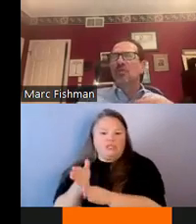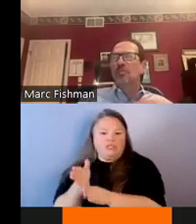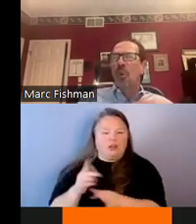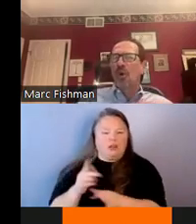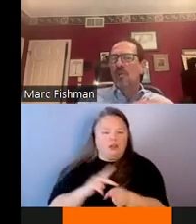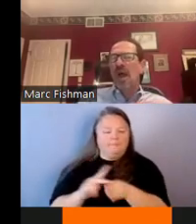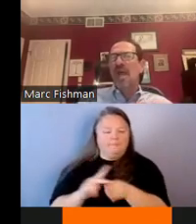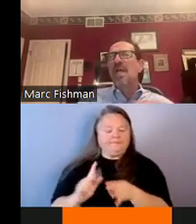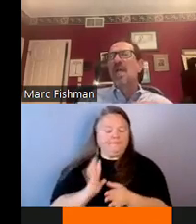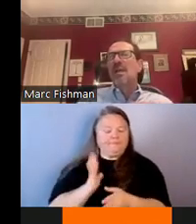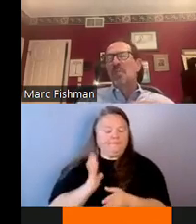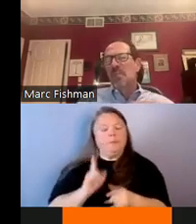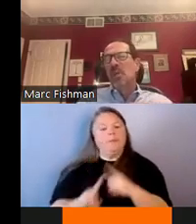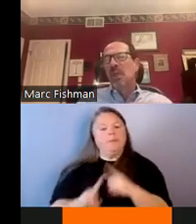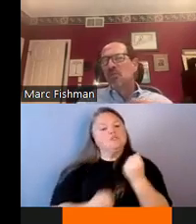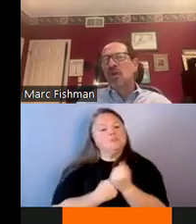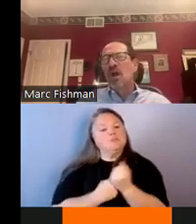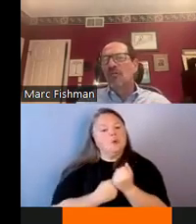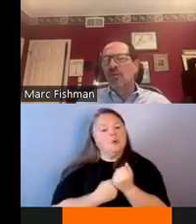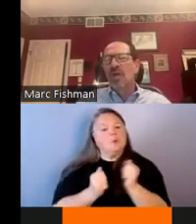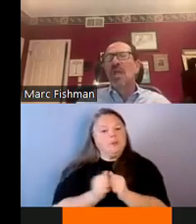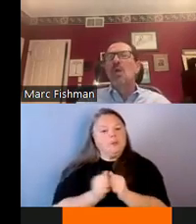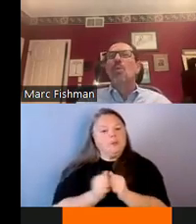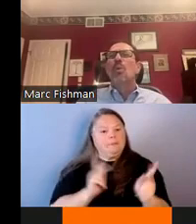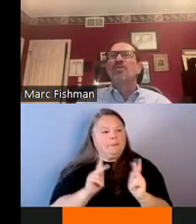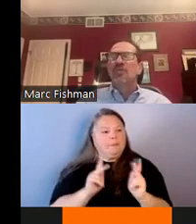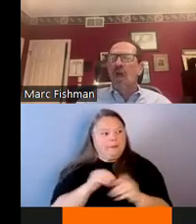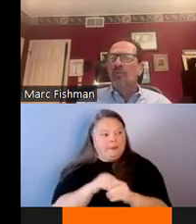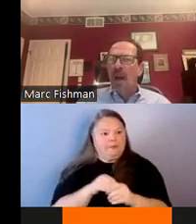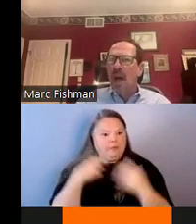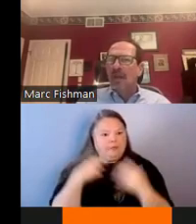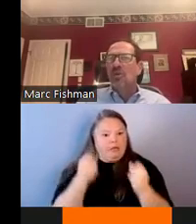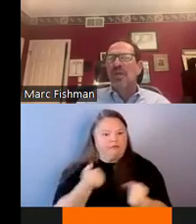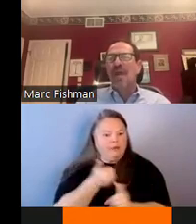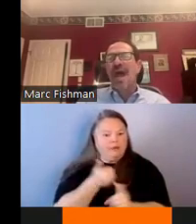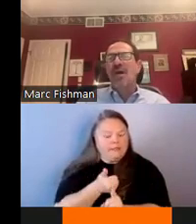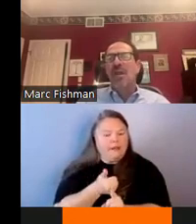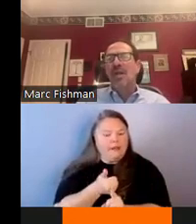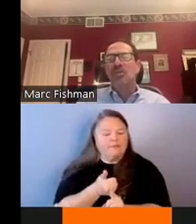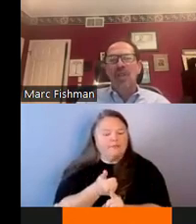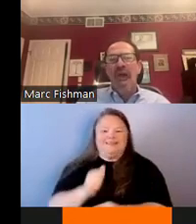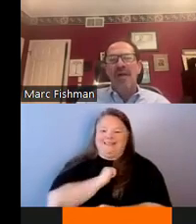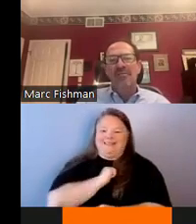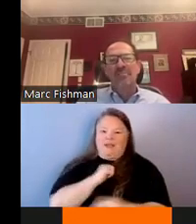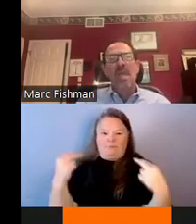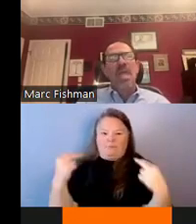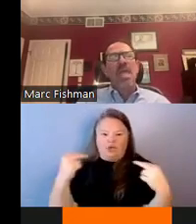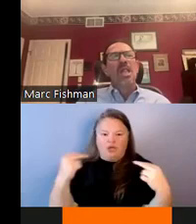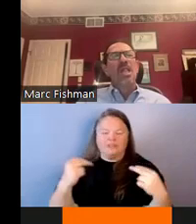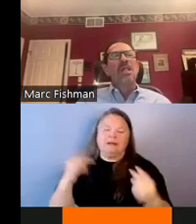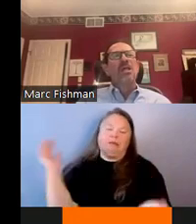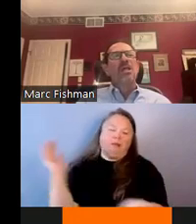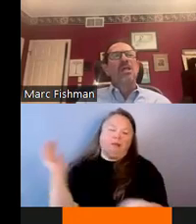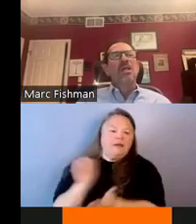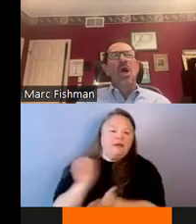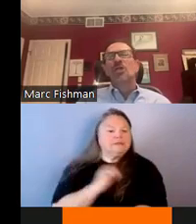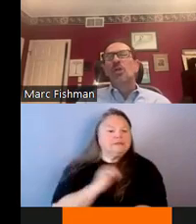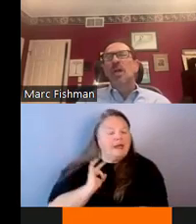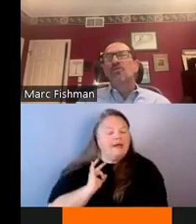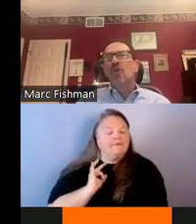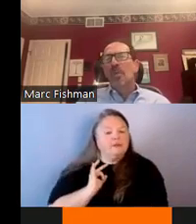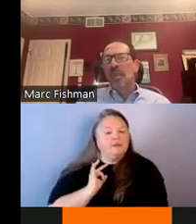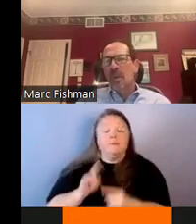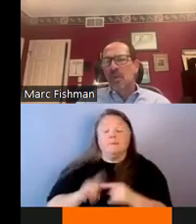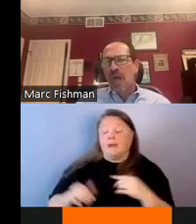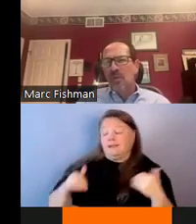as supported by people in recovery with self-monitoring and out a lot of staff.